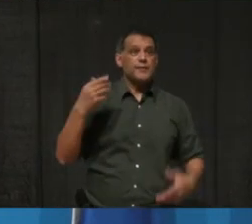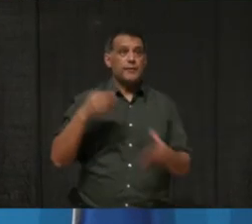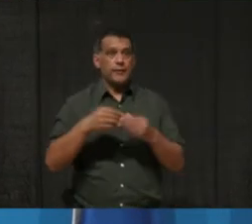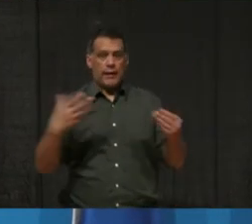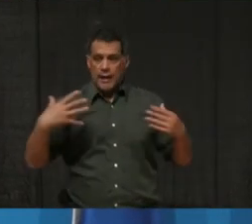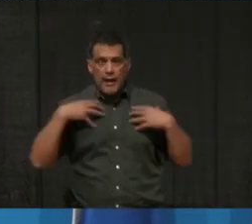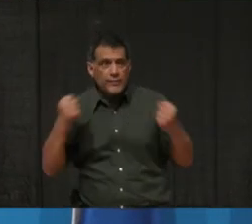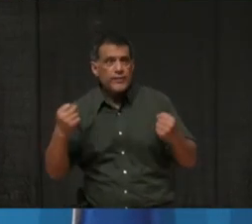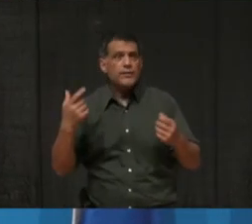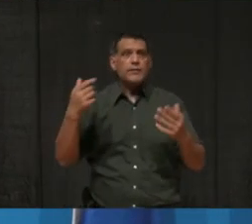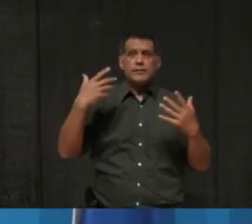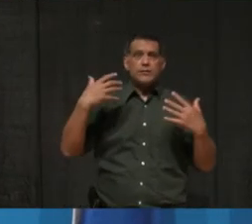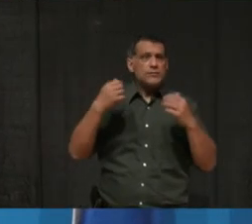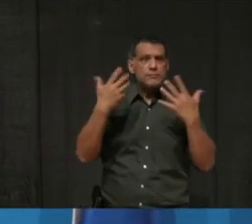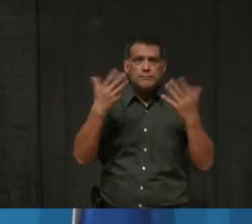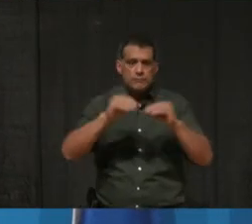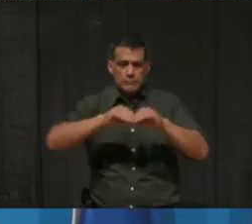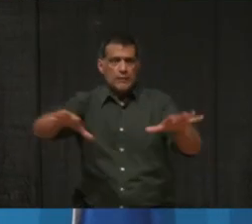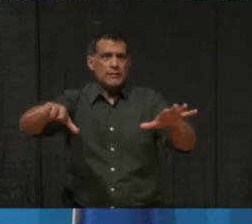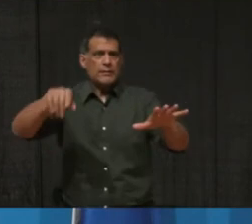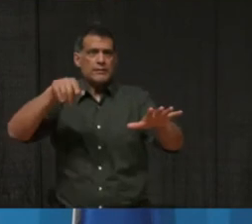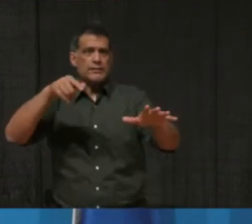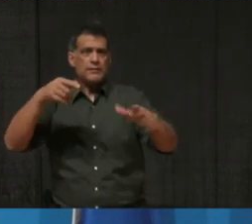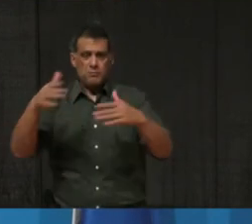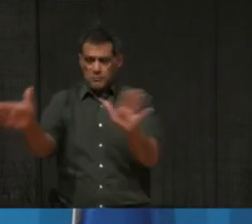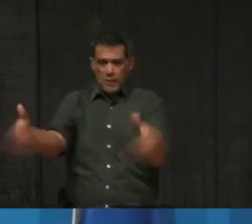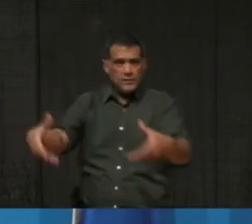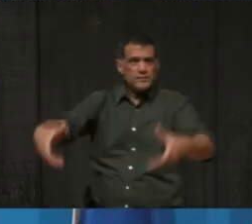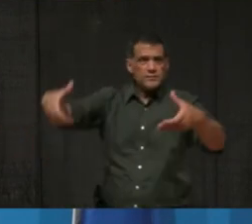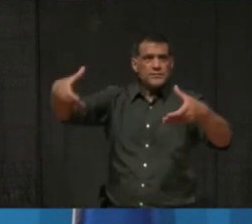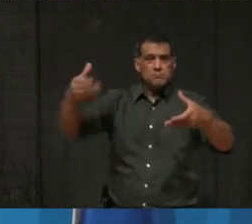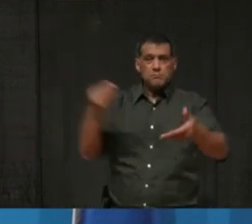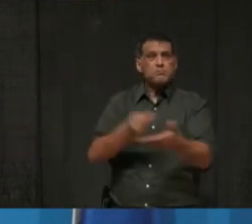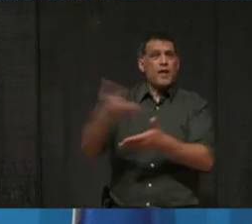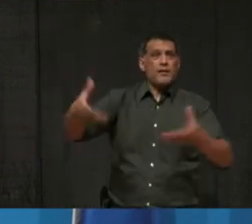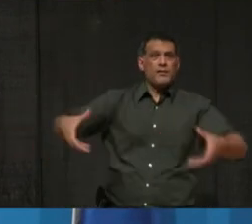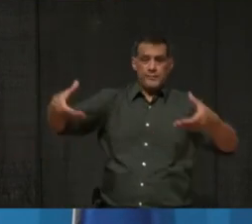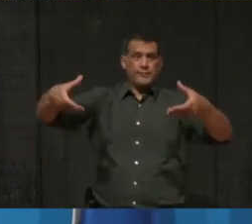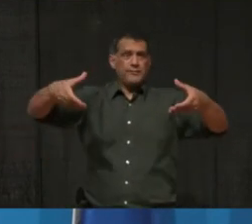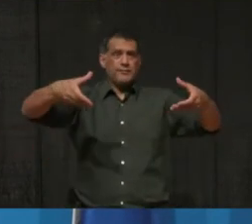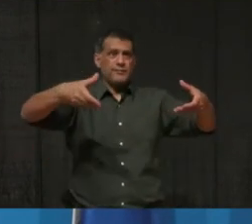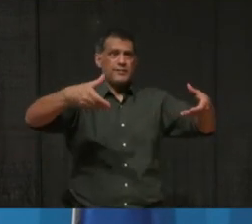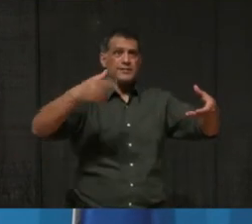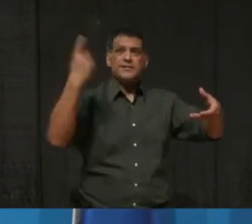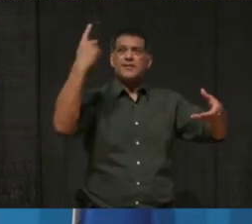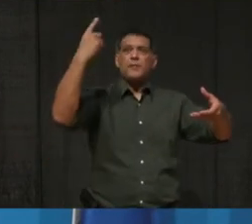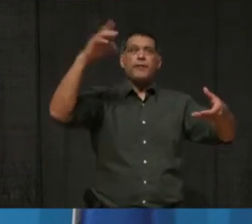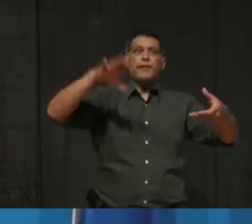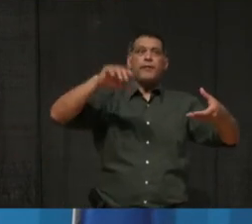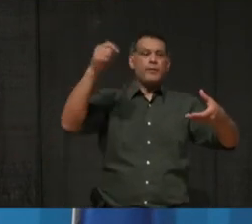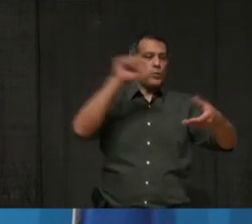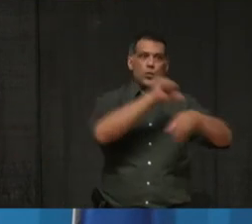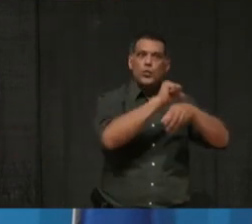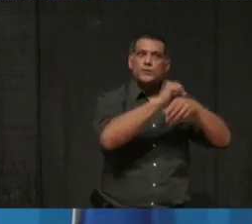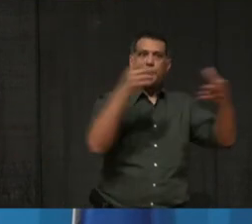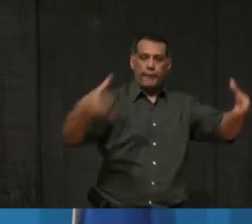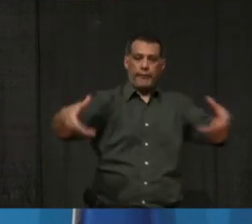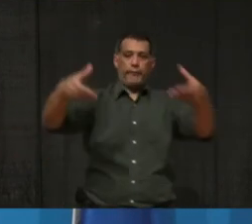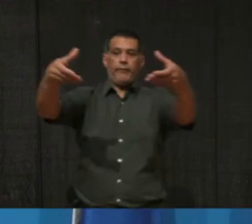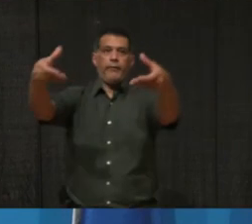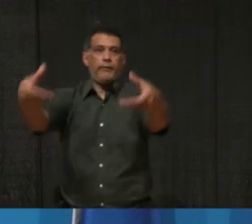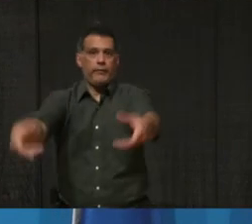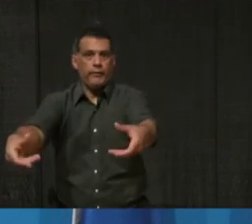example of that. Every package that ends up on your front doorstep, ultimately someone had to put it there. Right? And we do know that if volumes